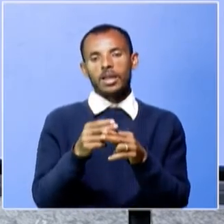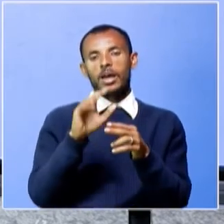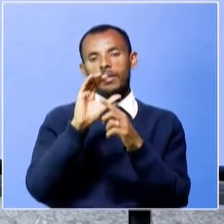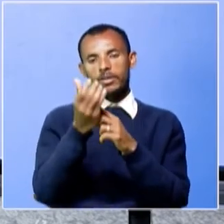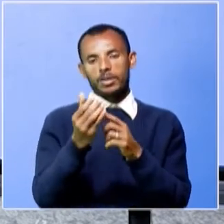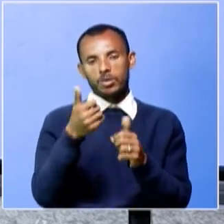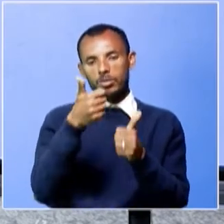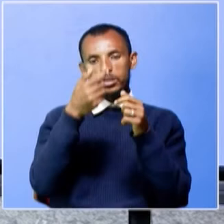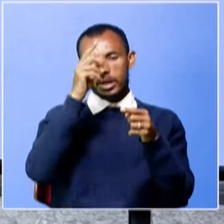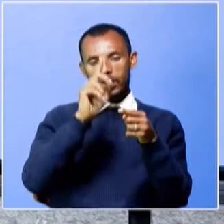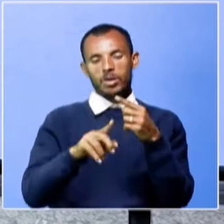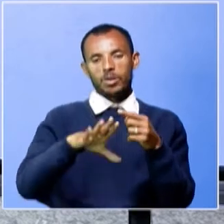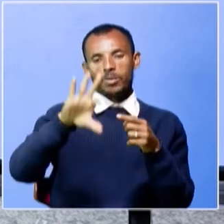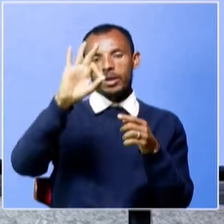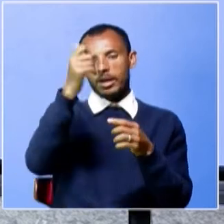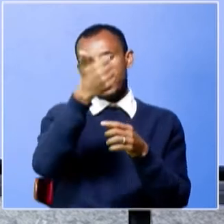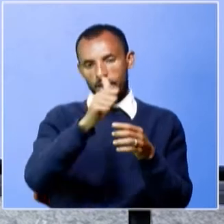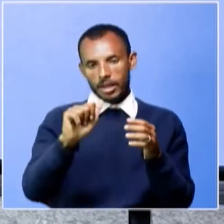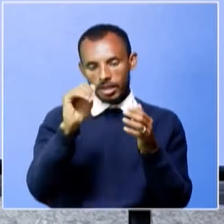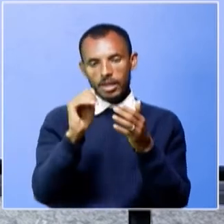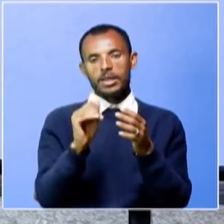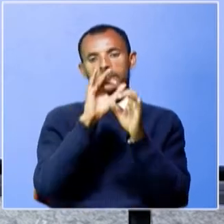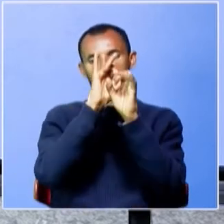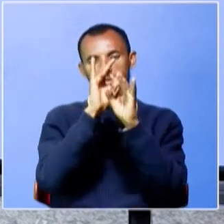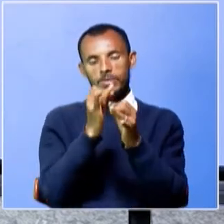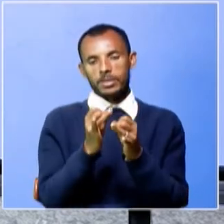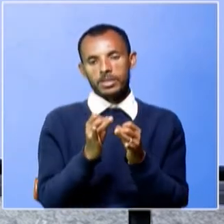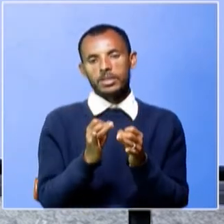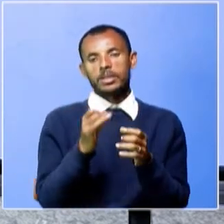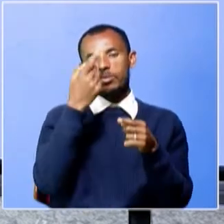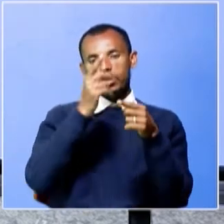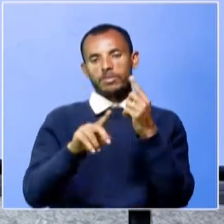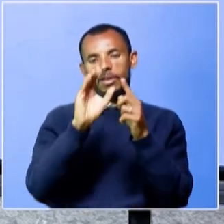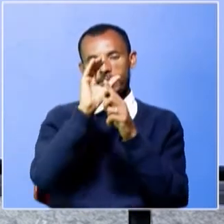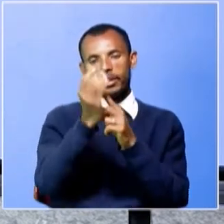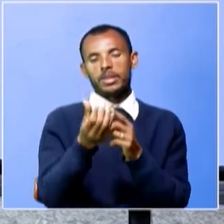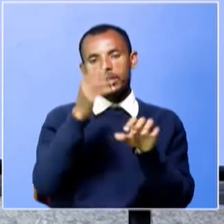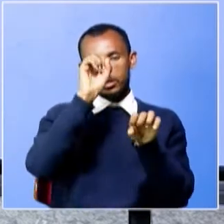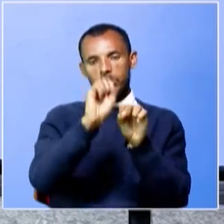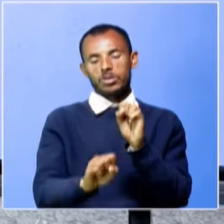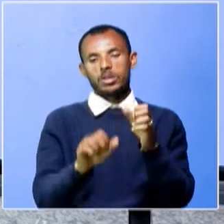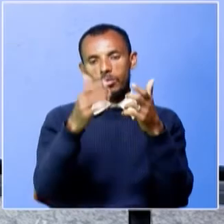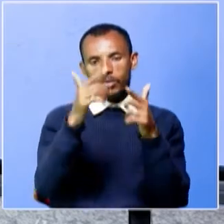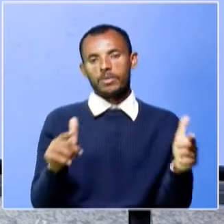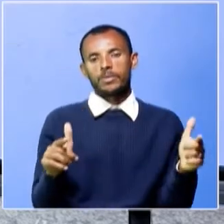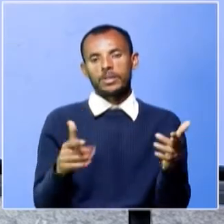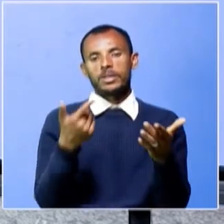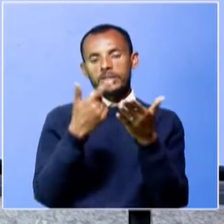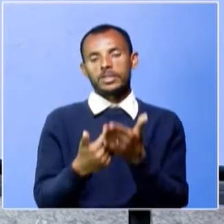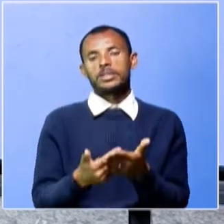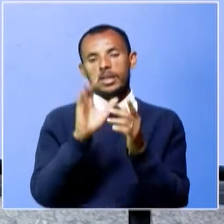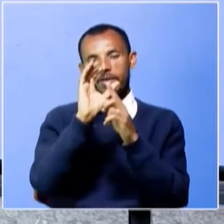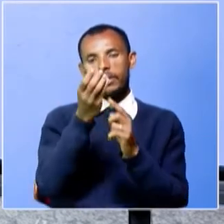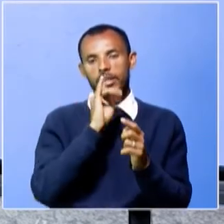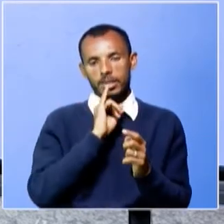which cannot occur at any performance in the experiment is called impossible event. So the probability of such event